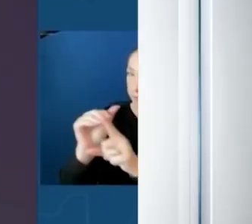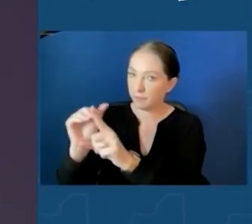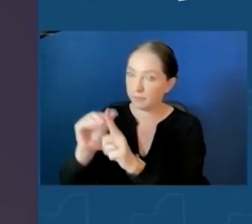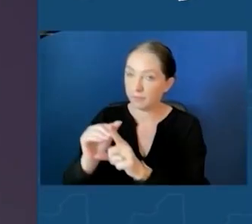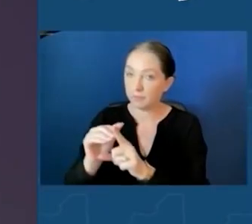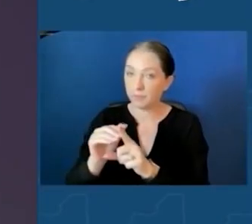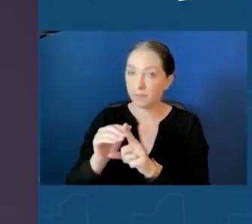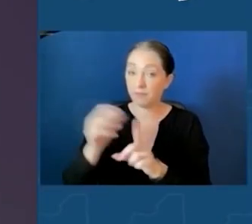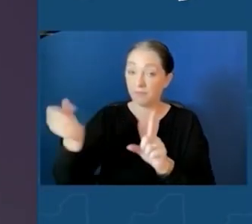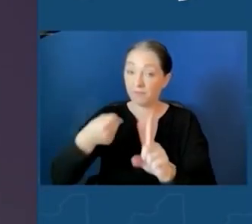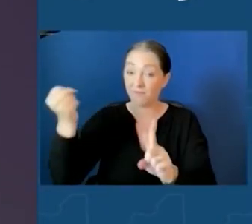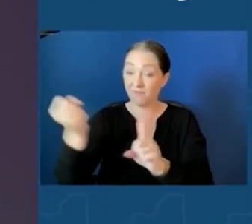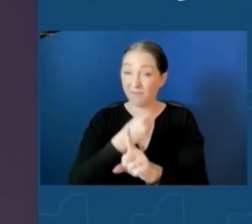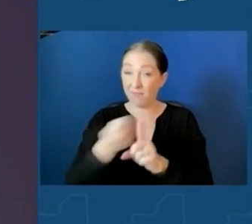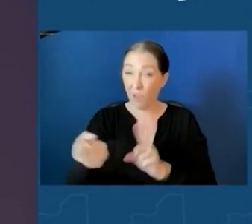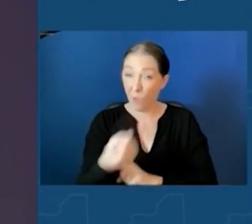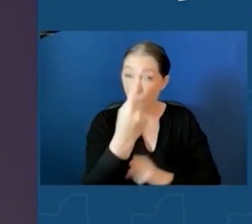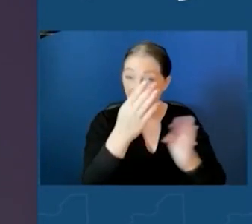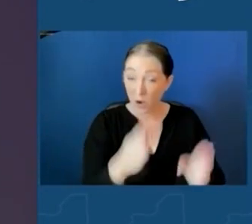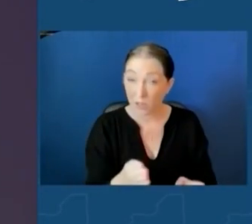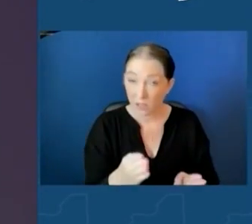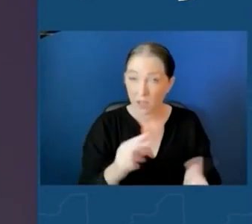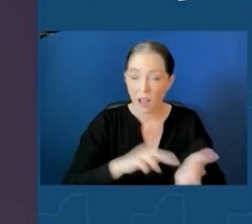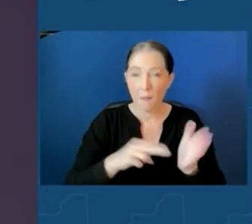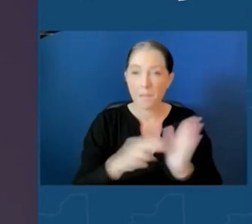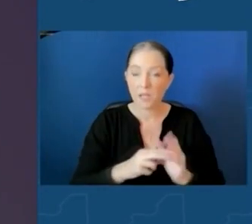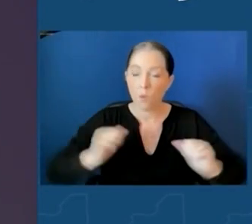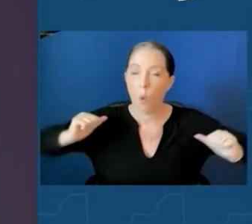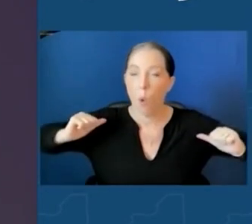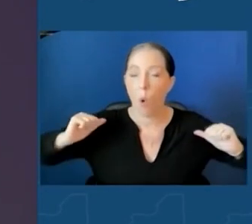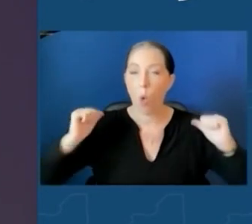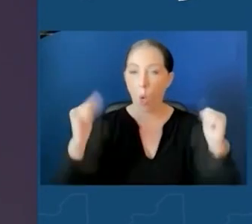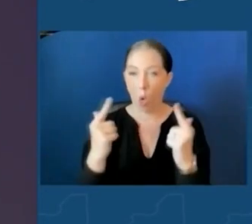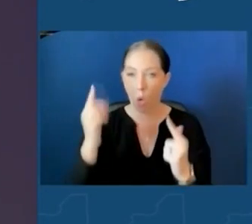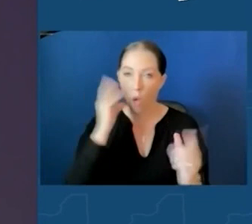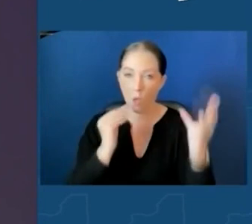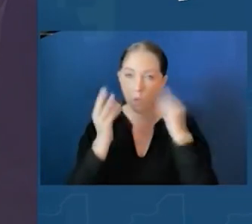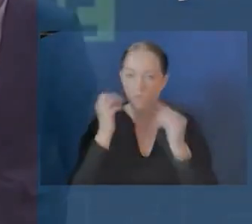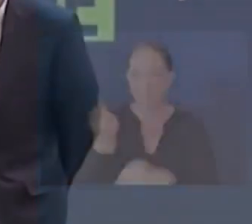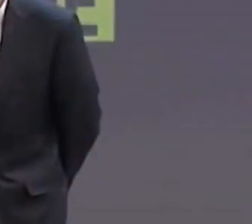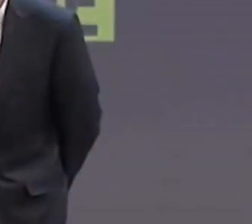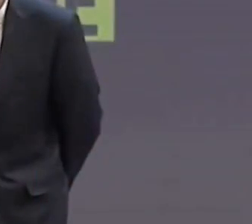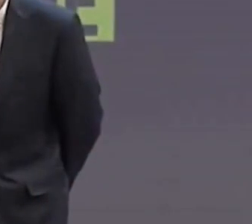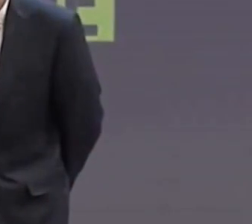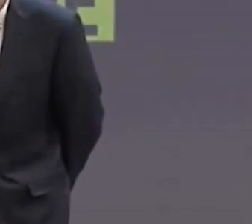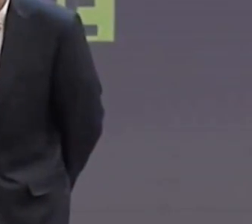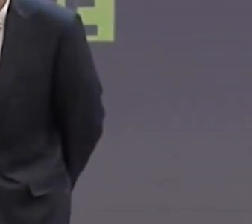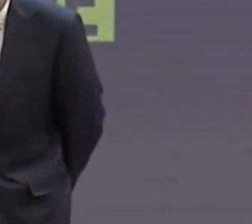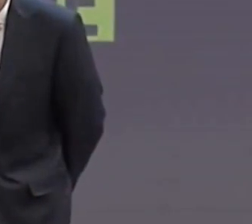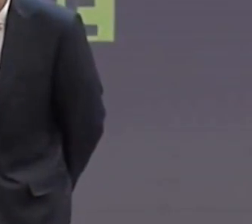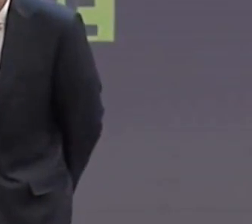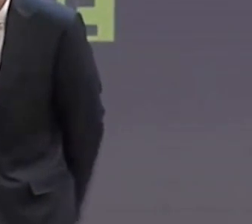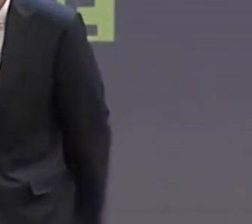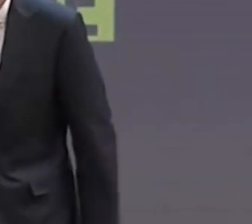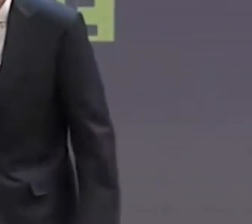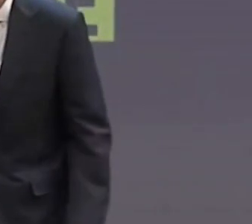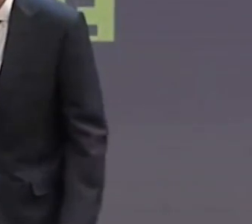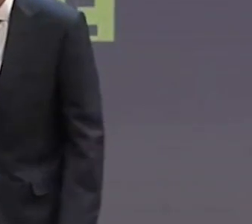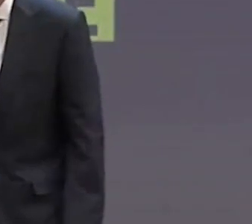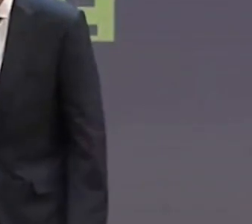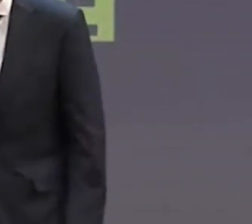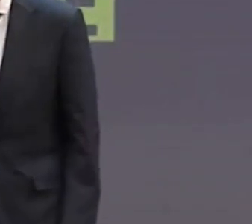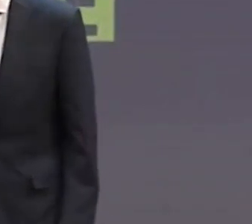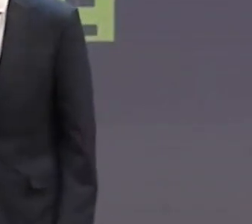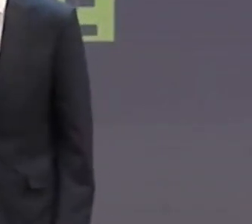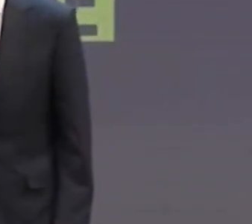attack on one of us is an attack on all of us, and we will stand up. Governor Kathy Hochul signing a new bill